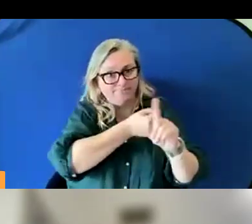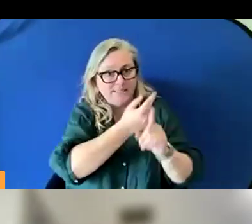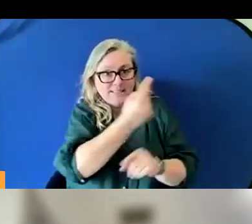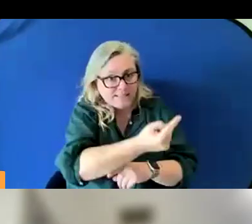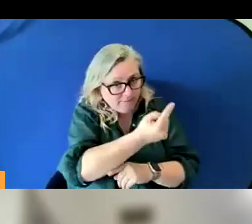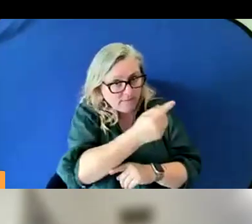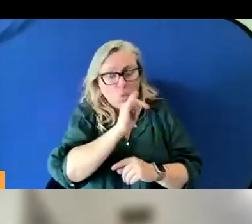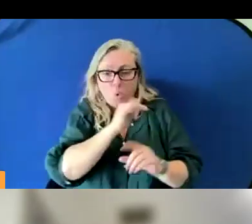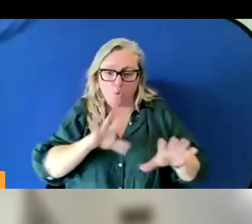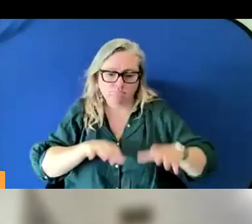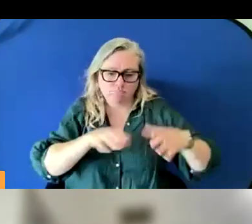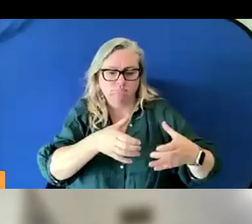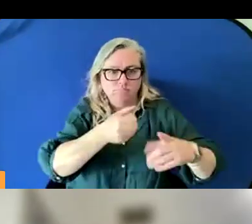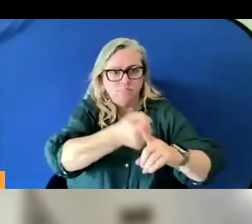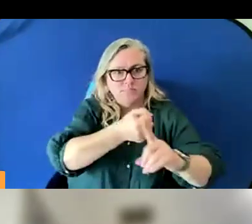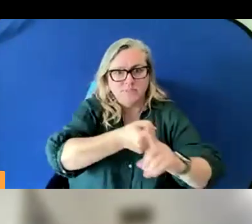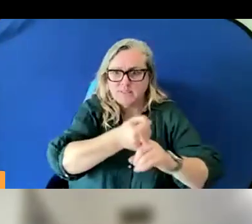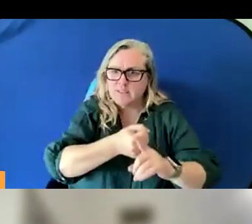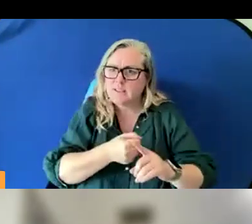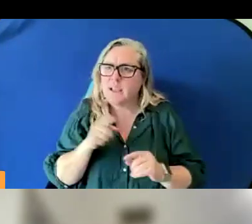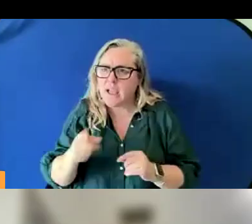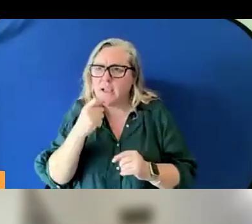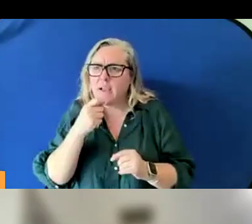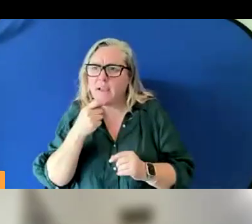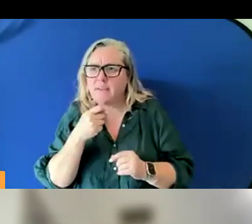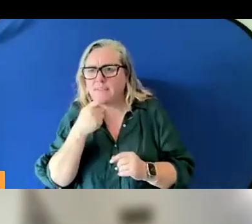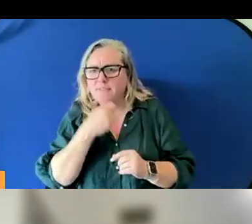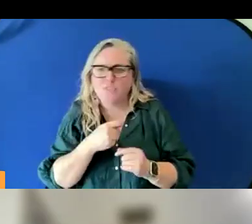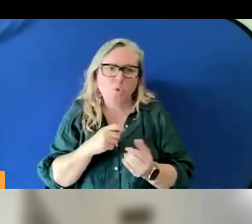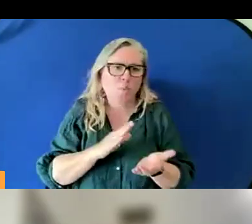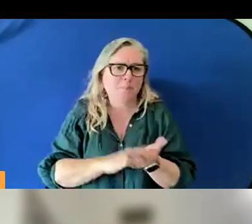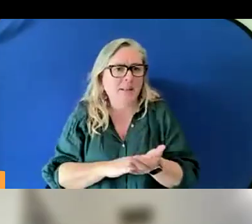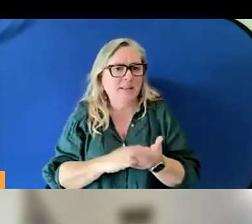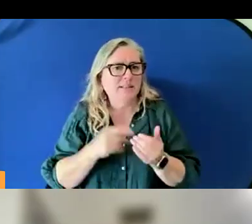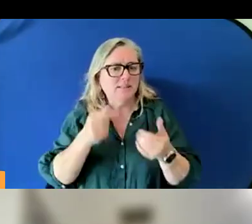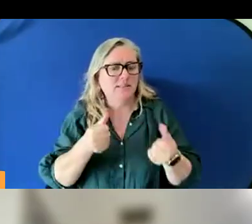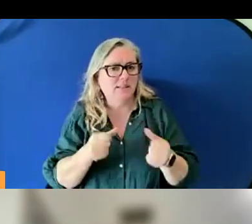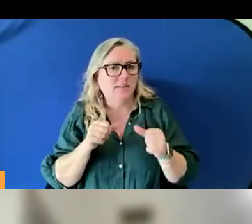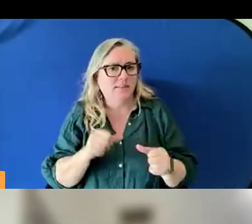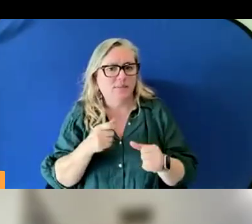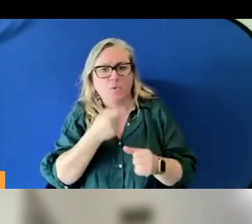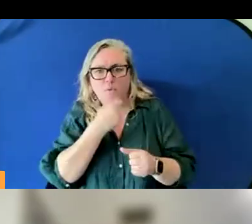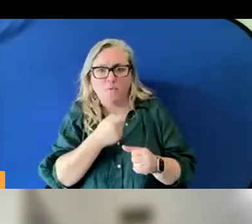Layne, for that. We might have time for a couple more questions, and then we'll go to the next part of the webinar.